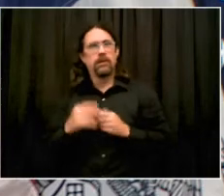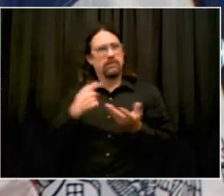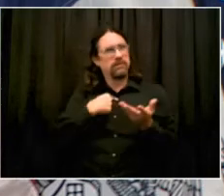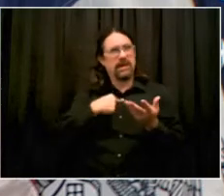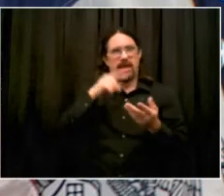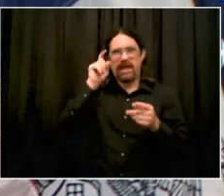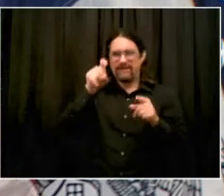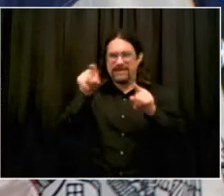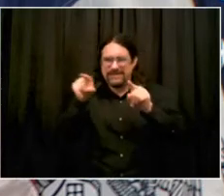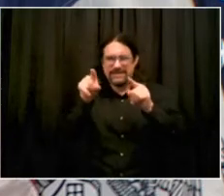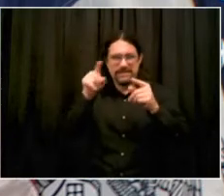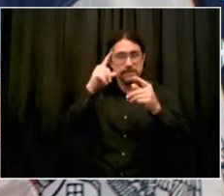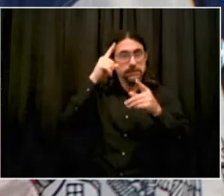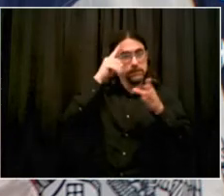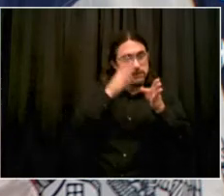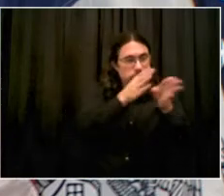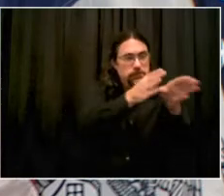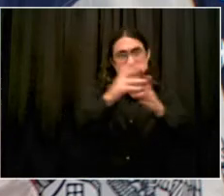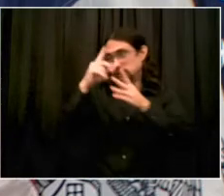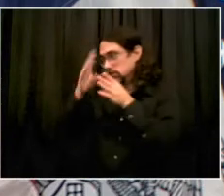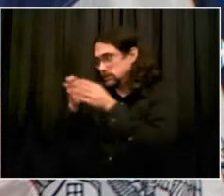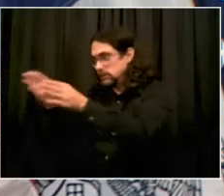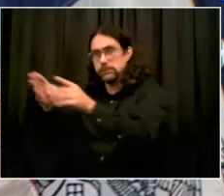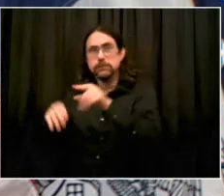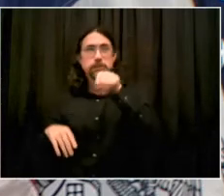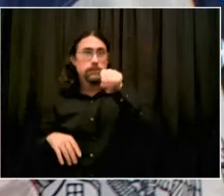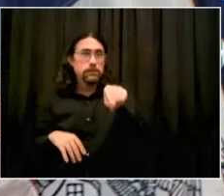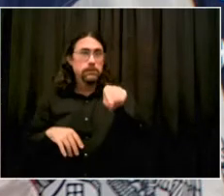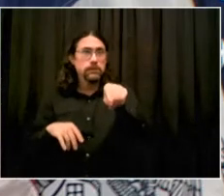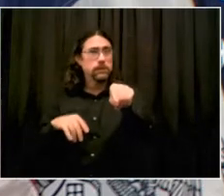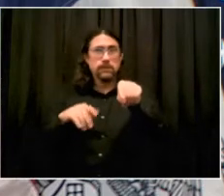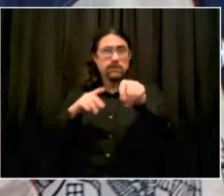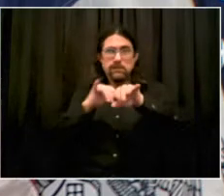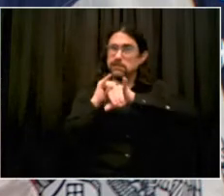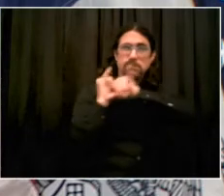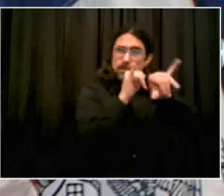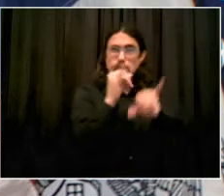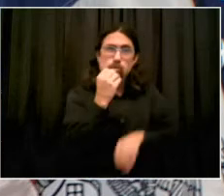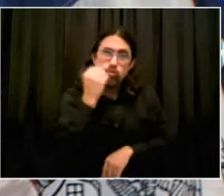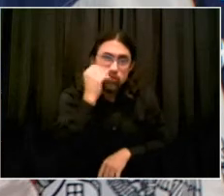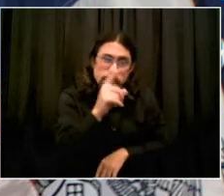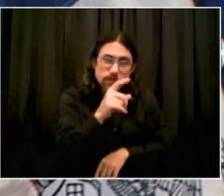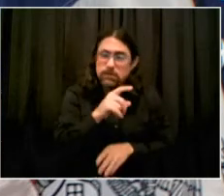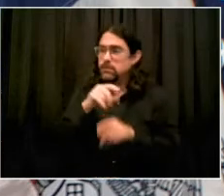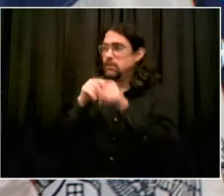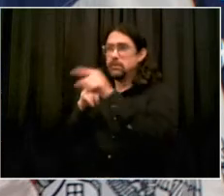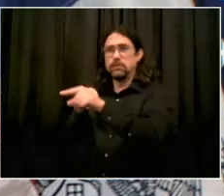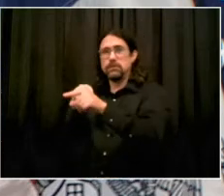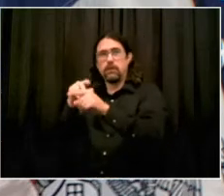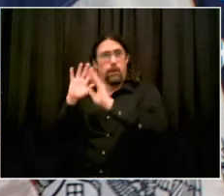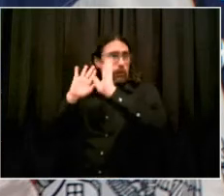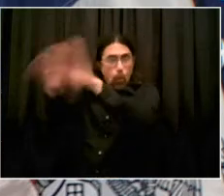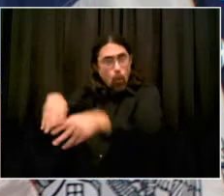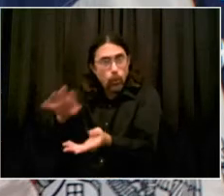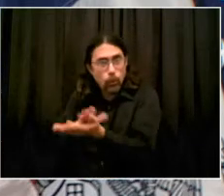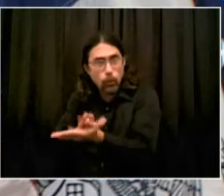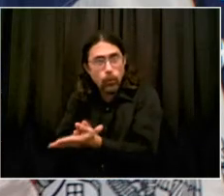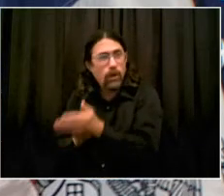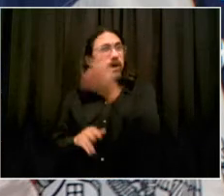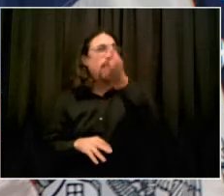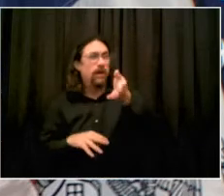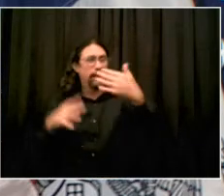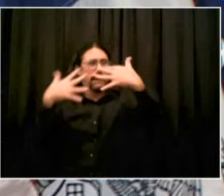absolutely unprecedented situation. And I think that's an area where we all could have done better. But not because people weren't at the table and weren't